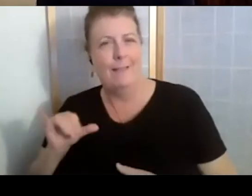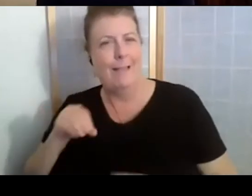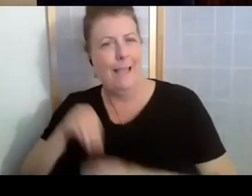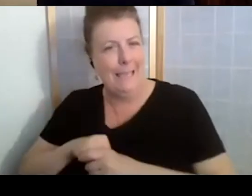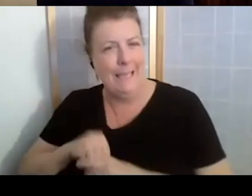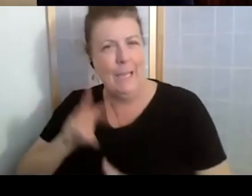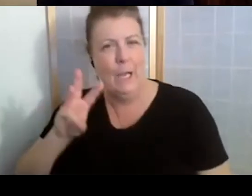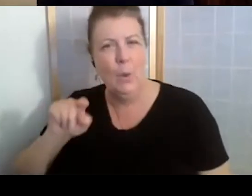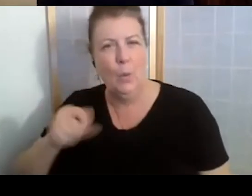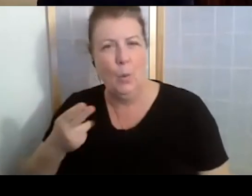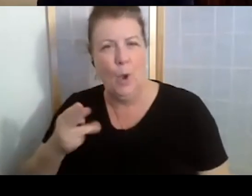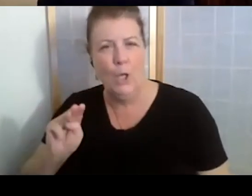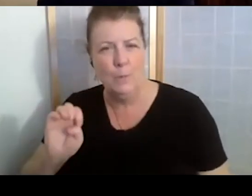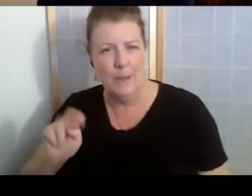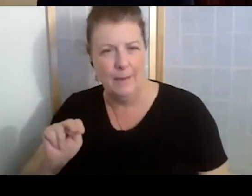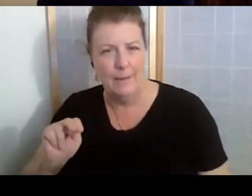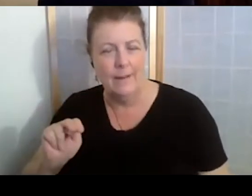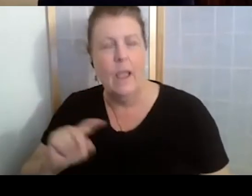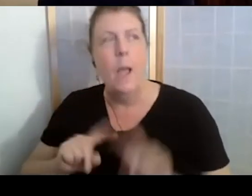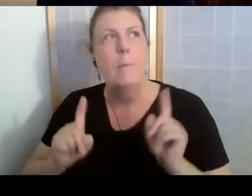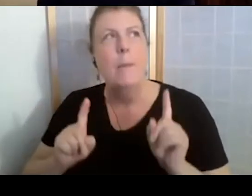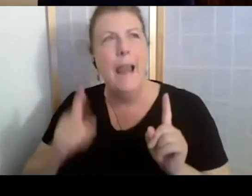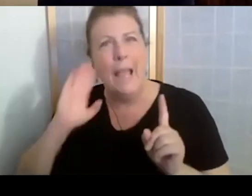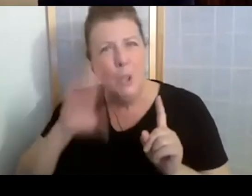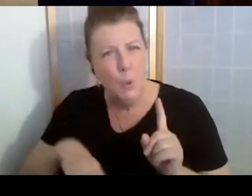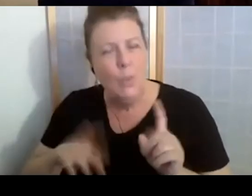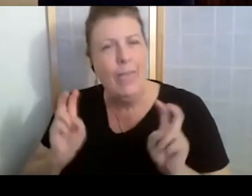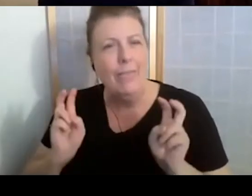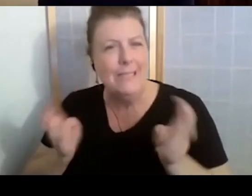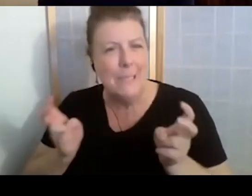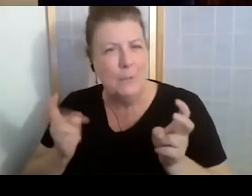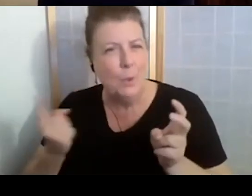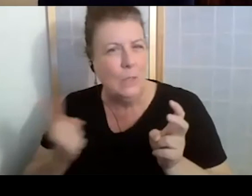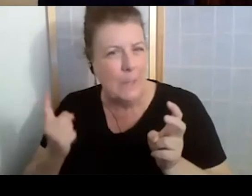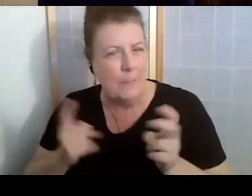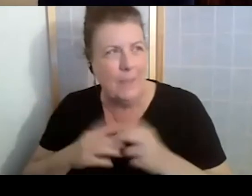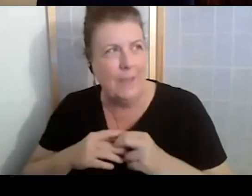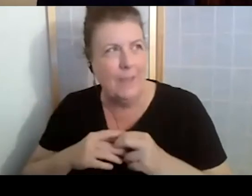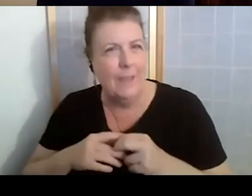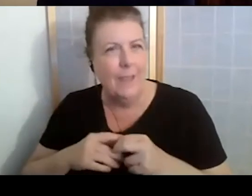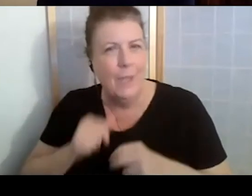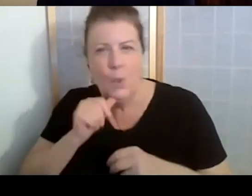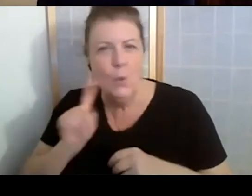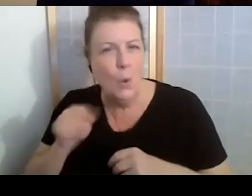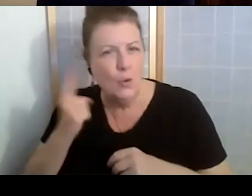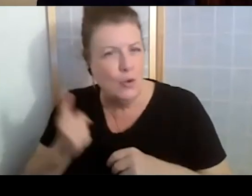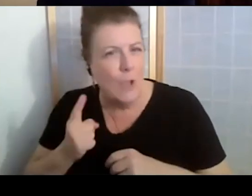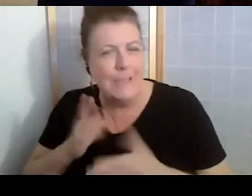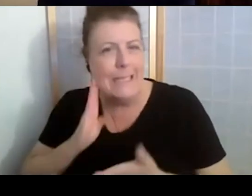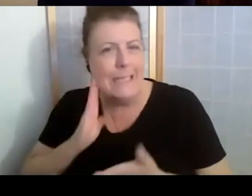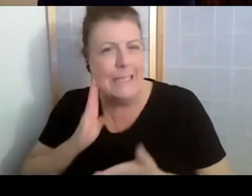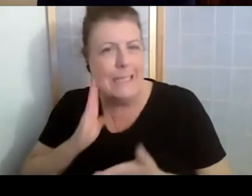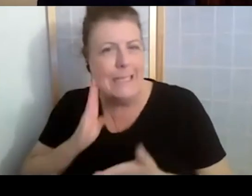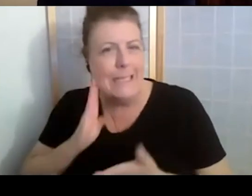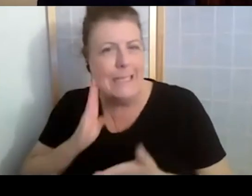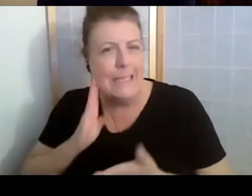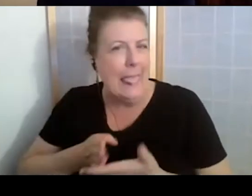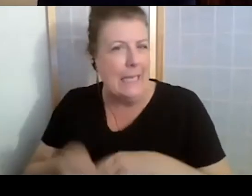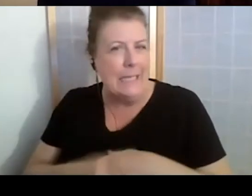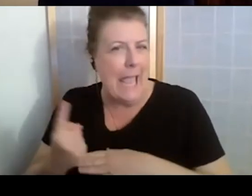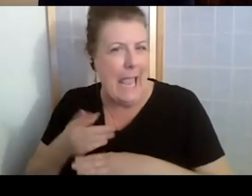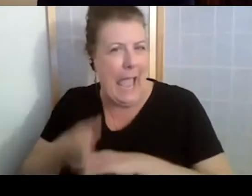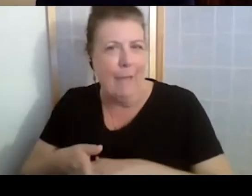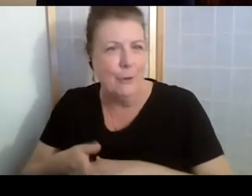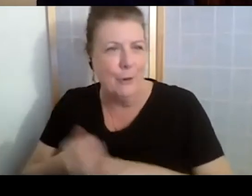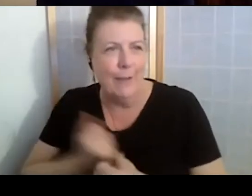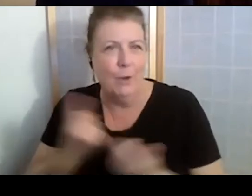matter was something that we knew that you don't just end the day at like 7 or 7:30 when everybody breaks, and then you're just like, okay,